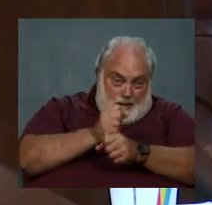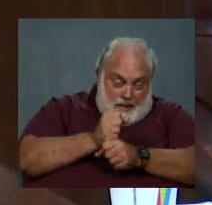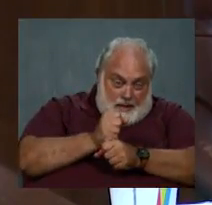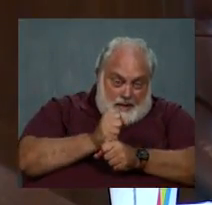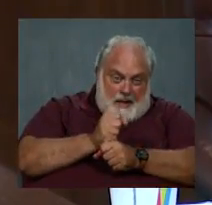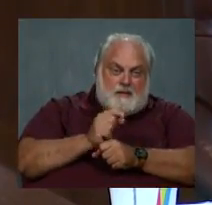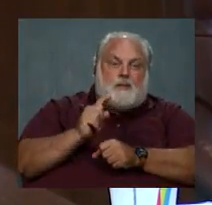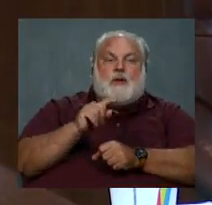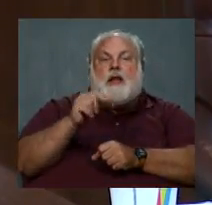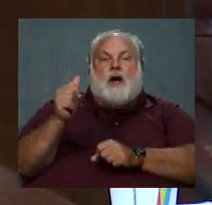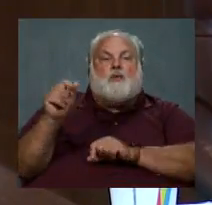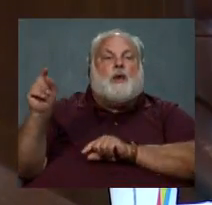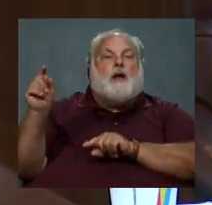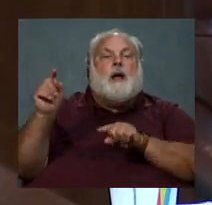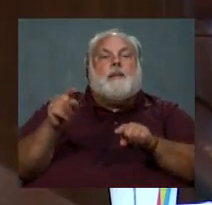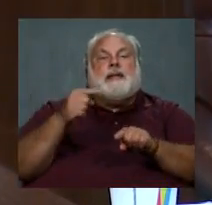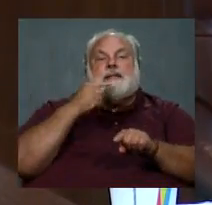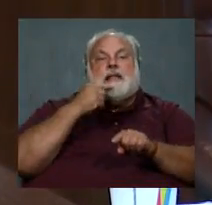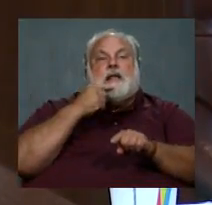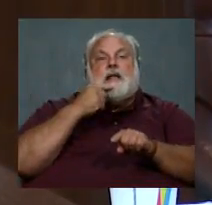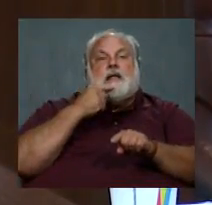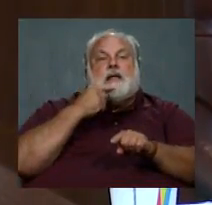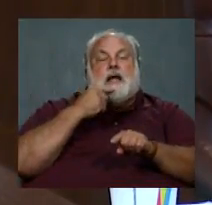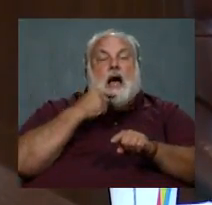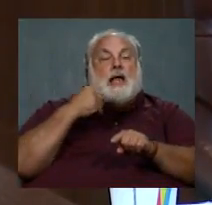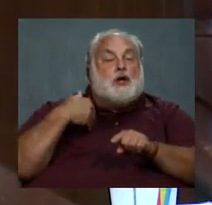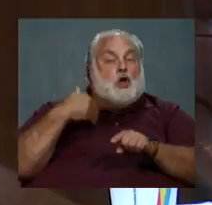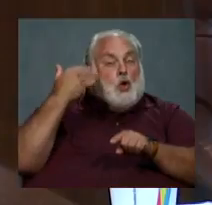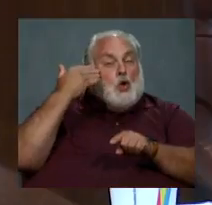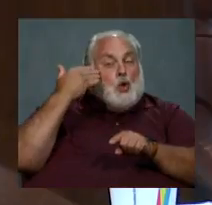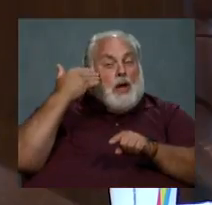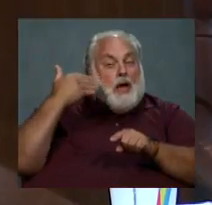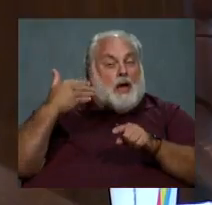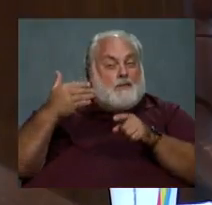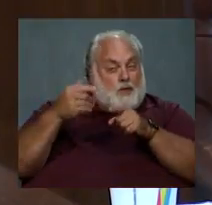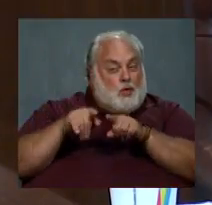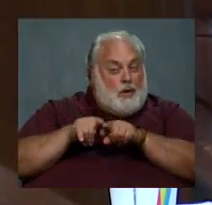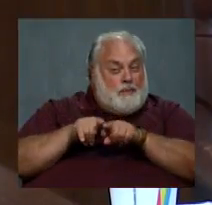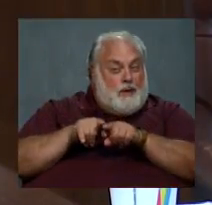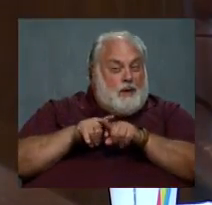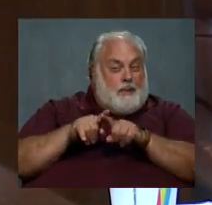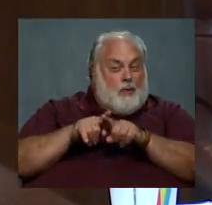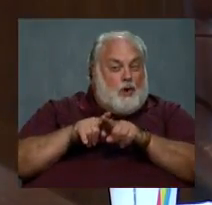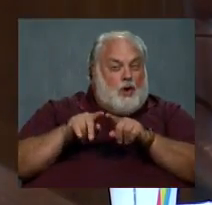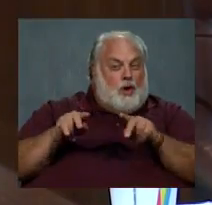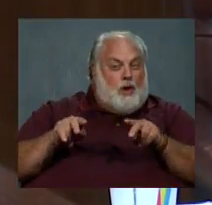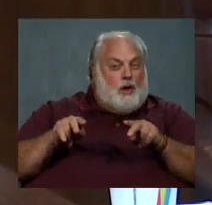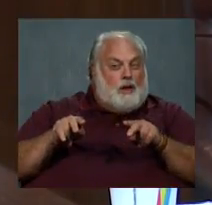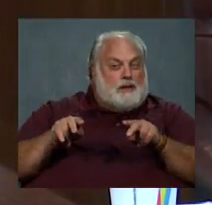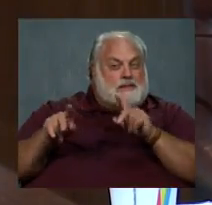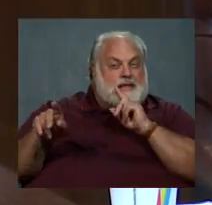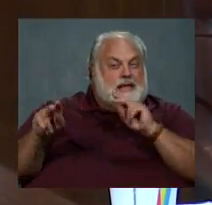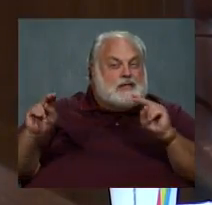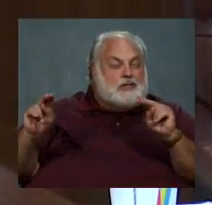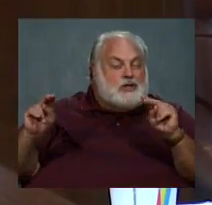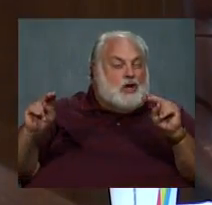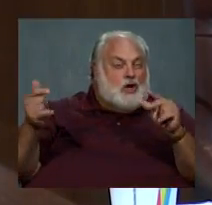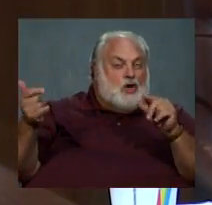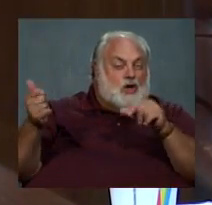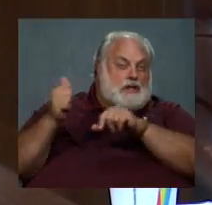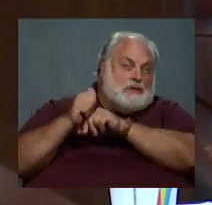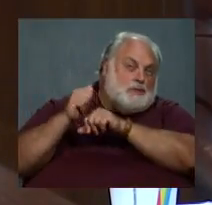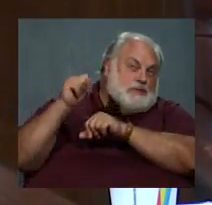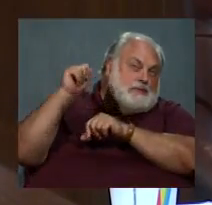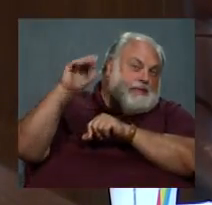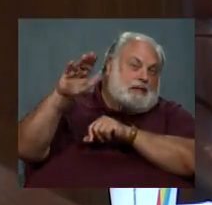that someone else may be able to come and say, I know you have that agreement, and we're going to nullify it and send it to